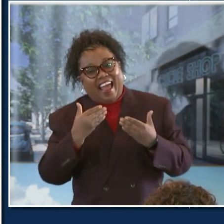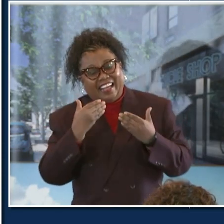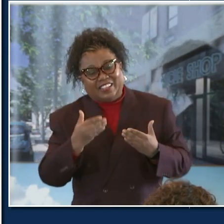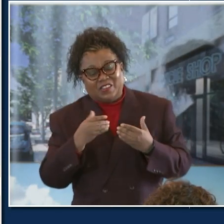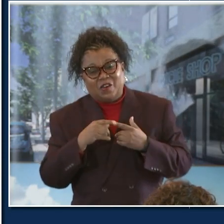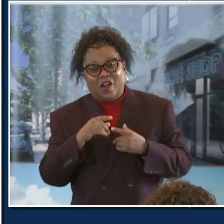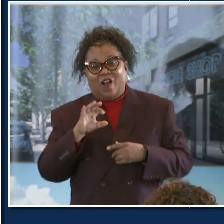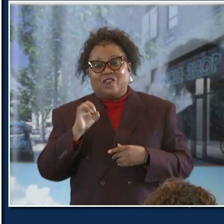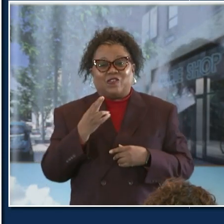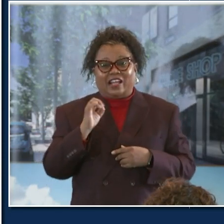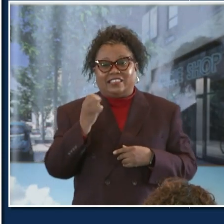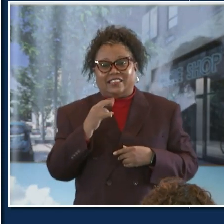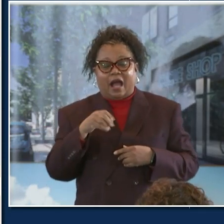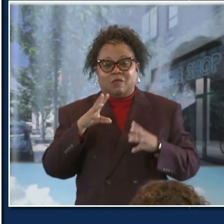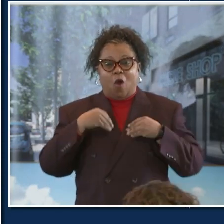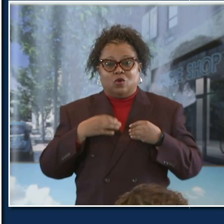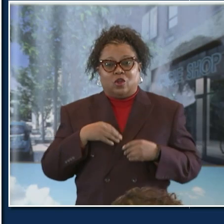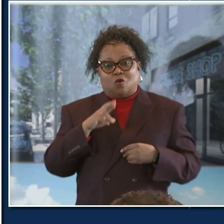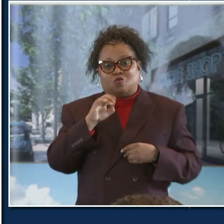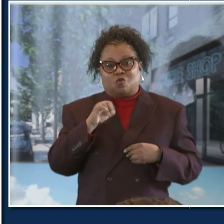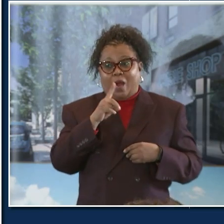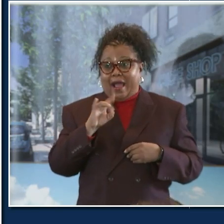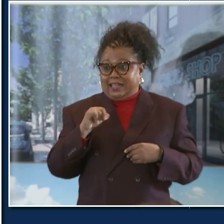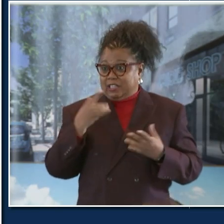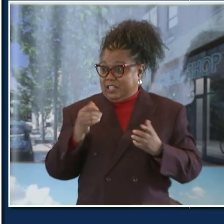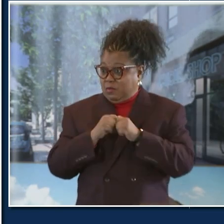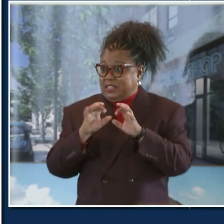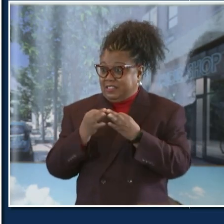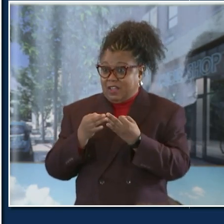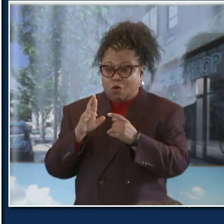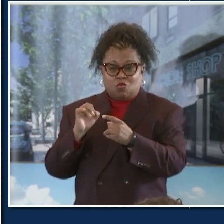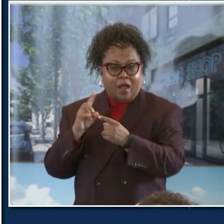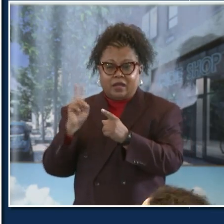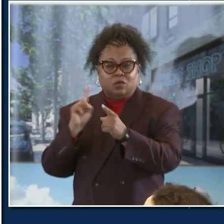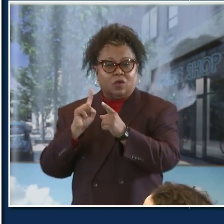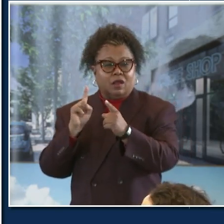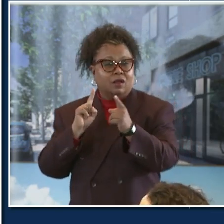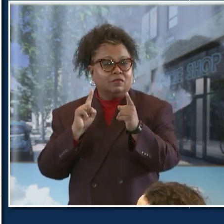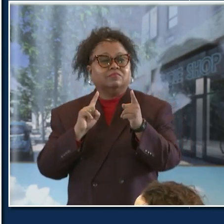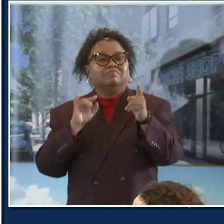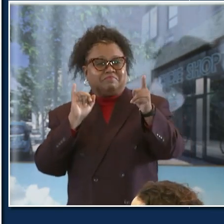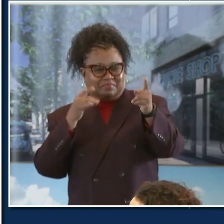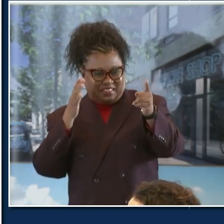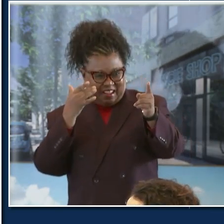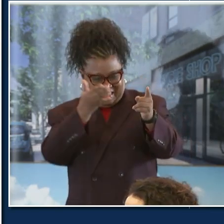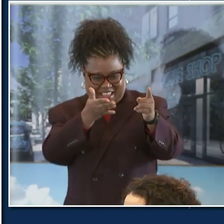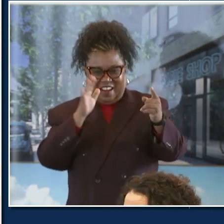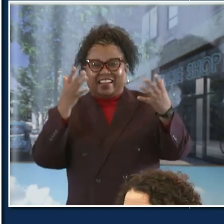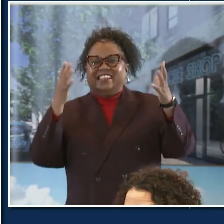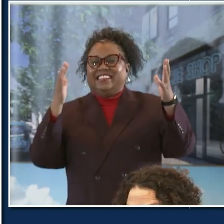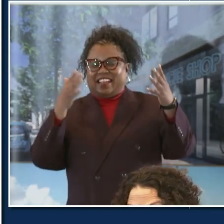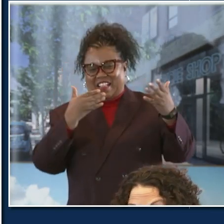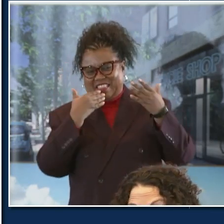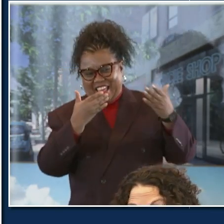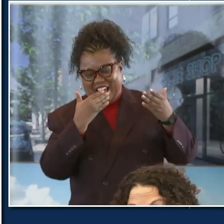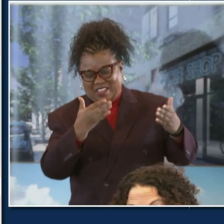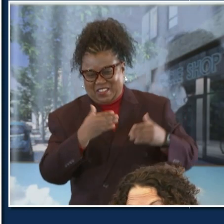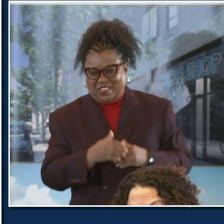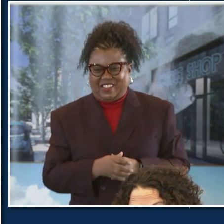to Fresh Stop owner Roddy Hashish, who's here with his family. Roddy, where are you? There he is. Thank